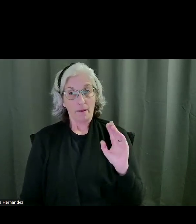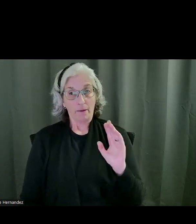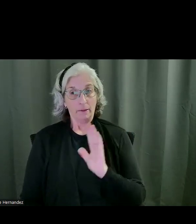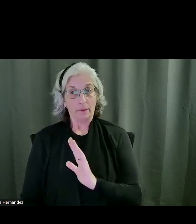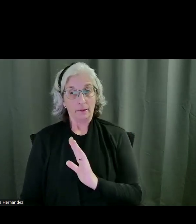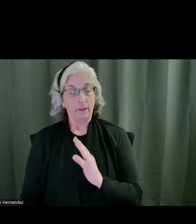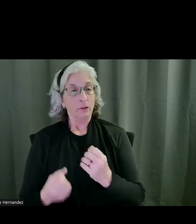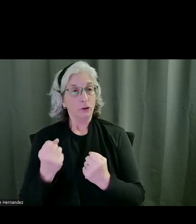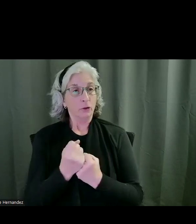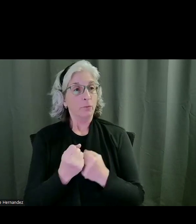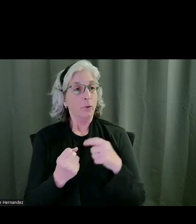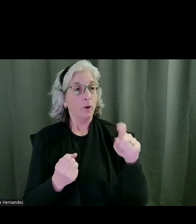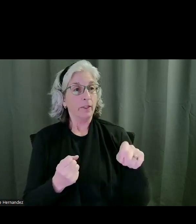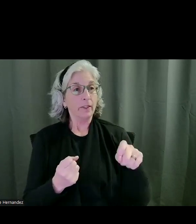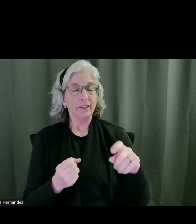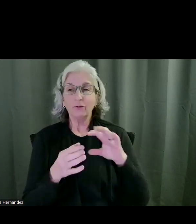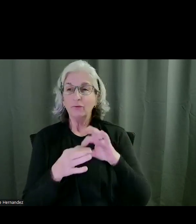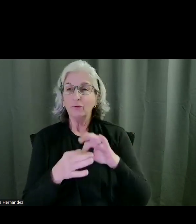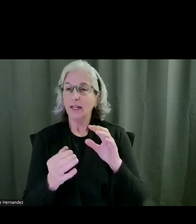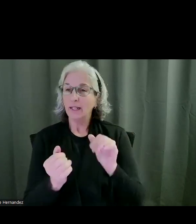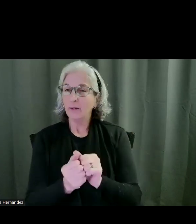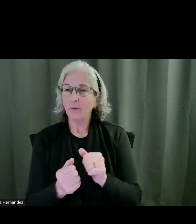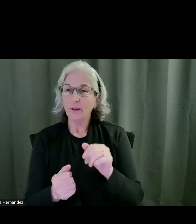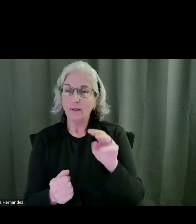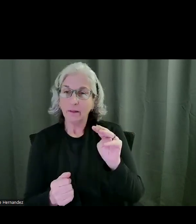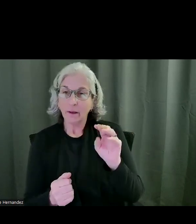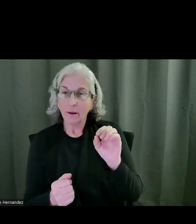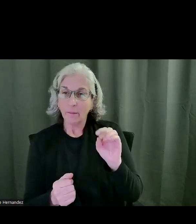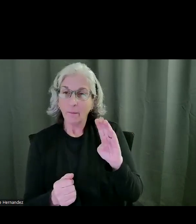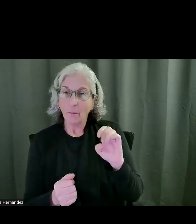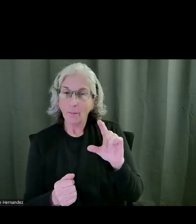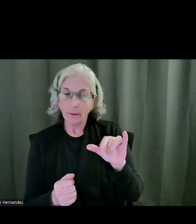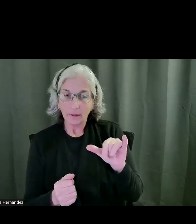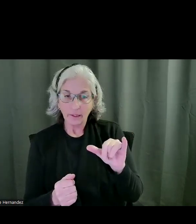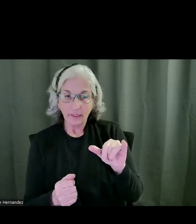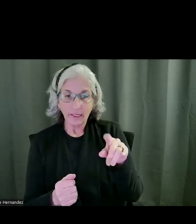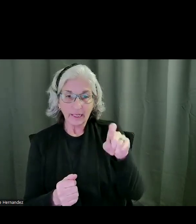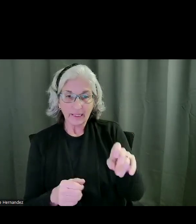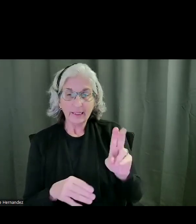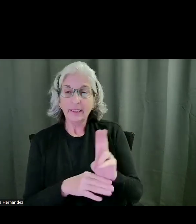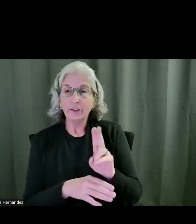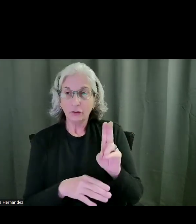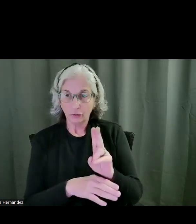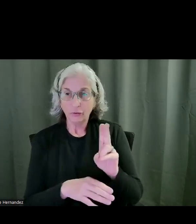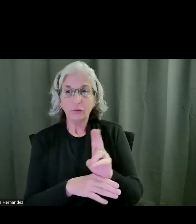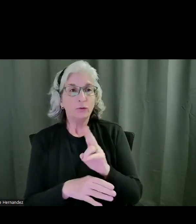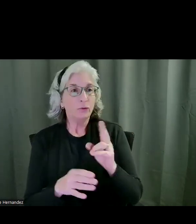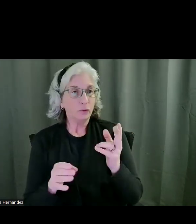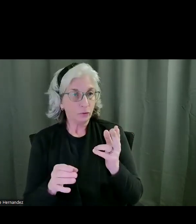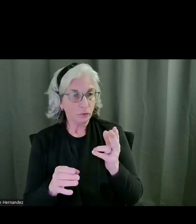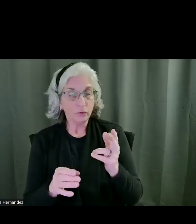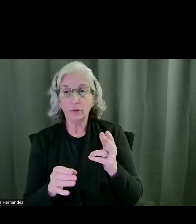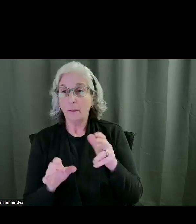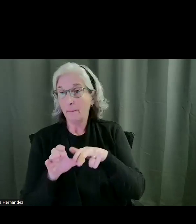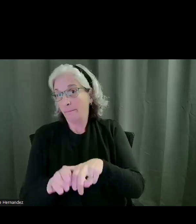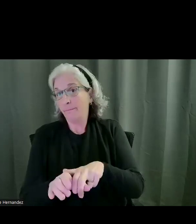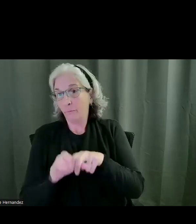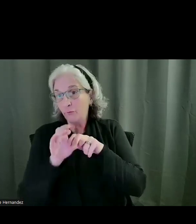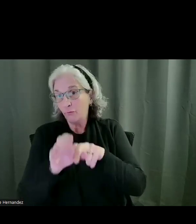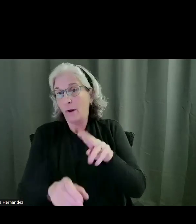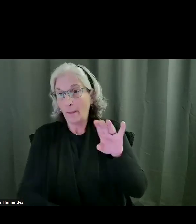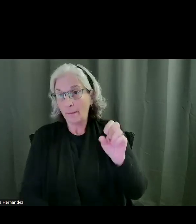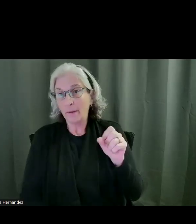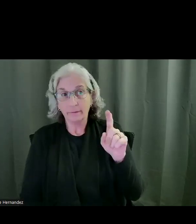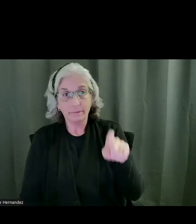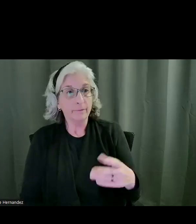is regarding the functional limitation of mobility. He needs to utilize public transportation. Our desired